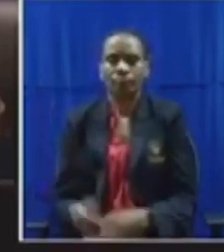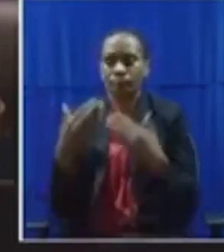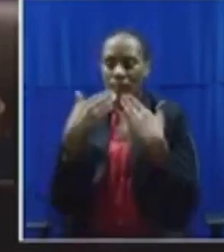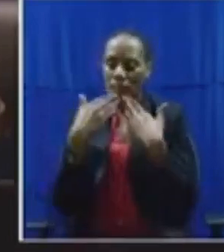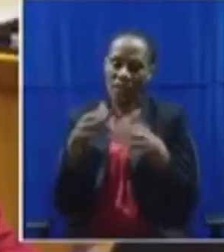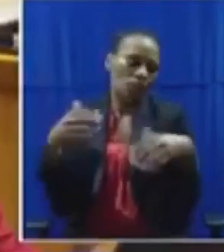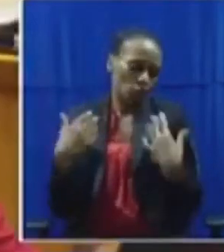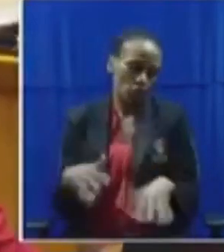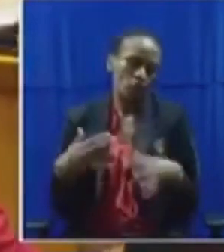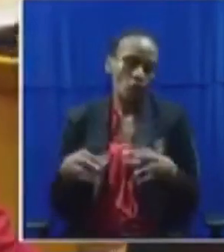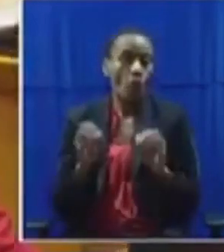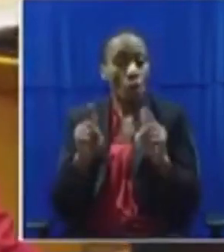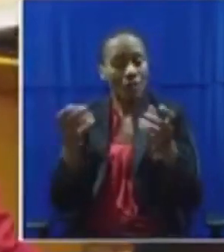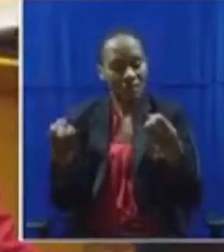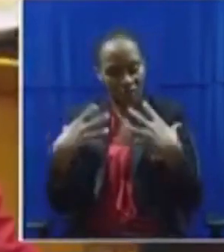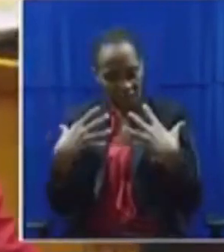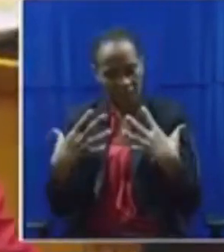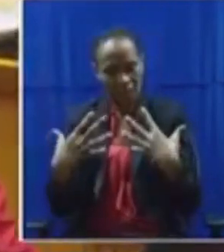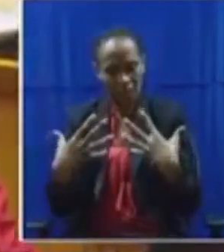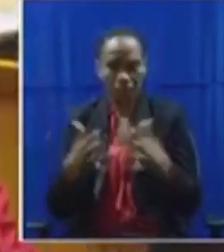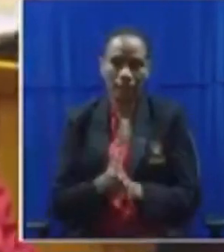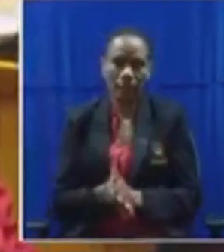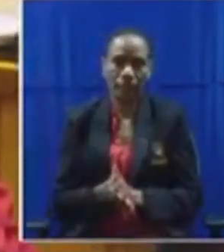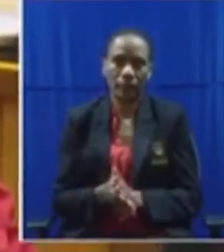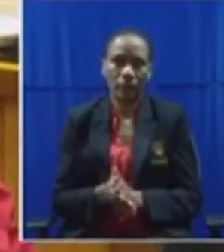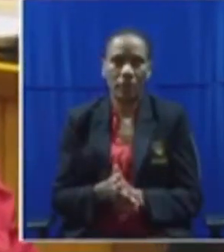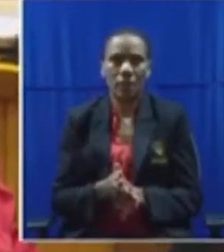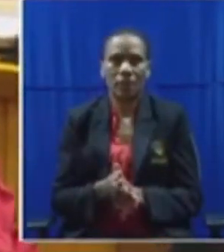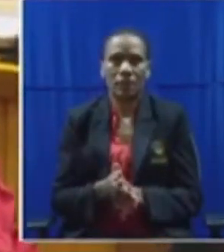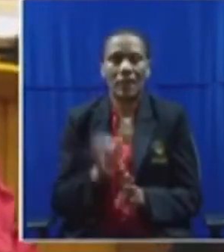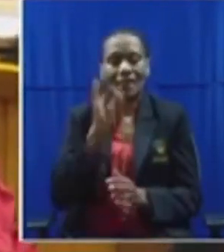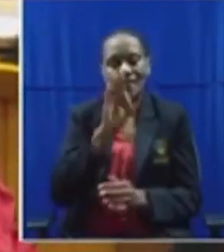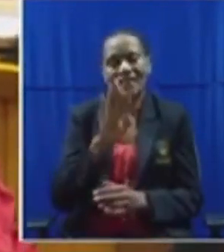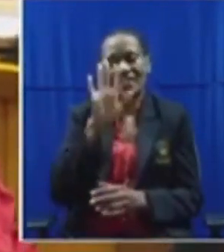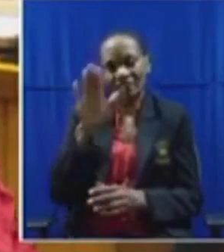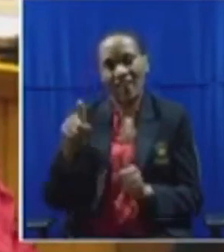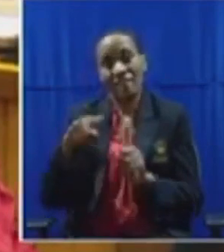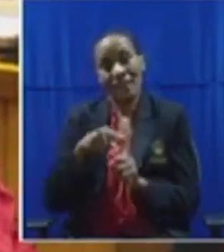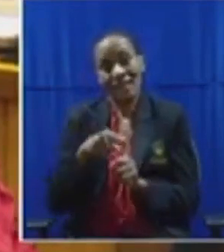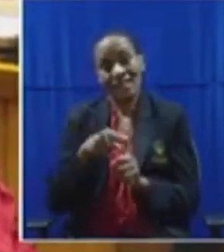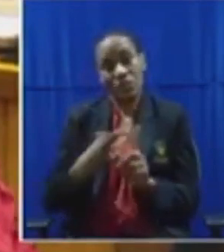Thank you very much for giving me an opportunity to ask the 35-plus youth league.